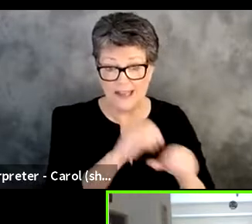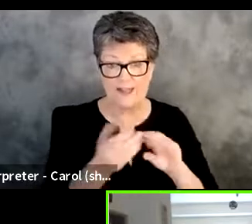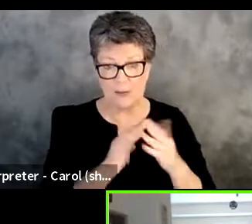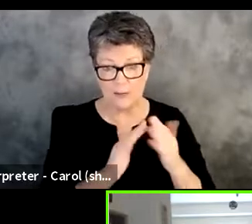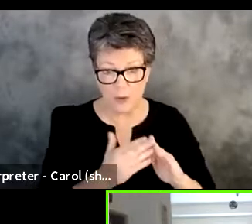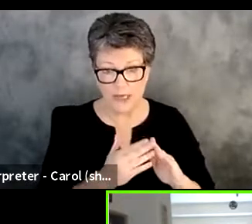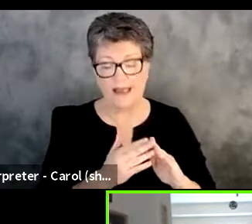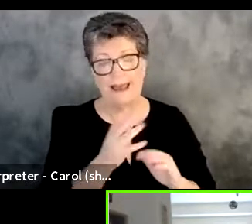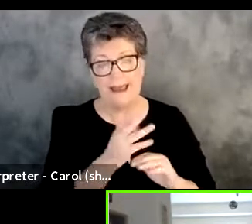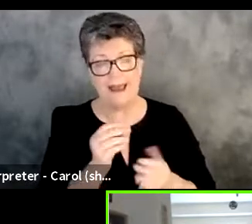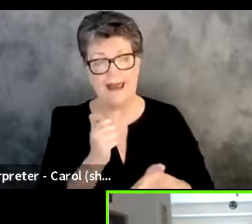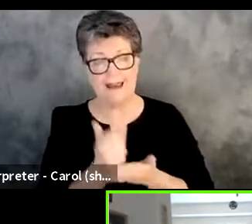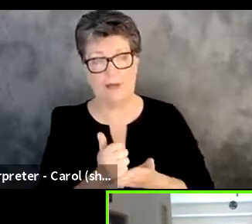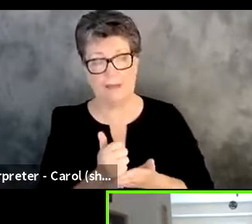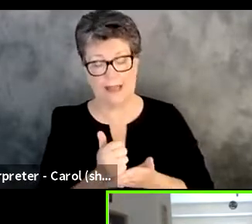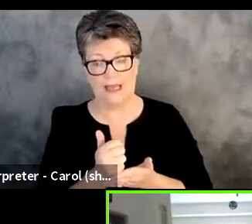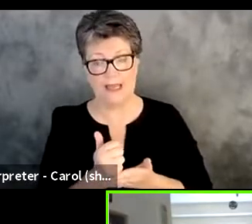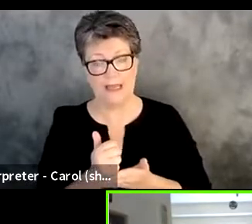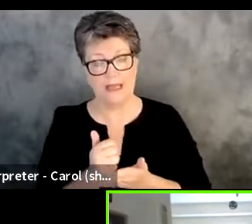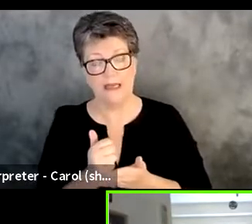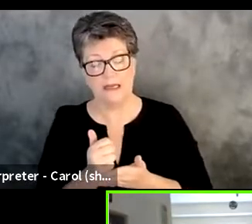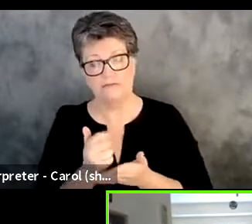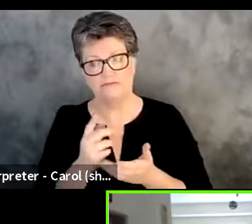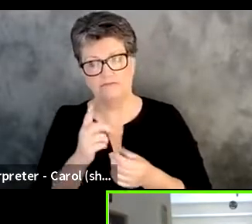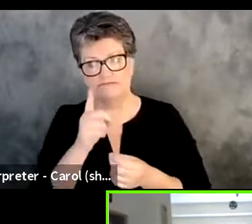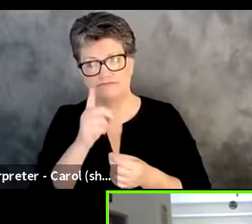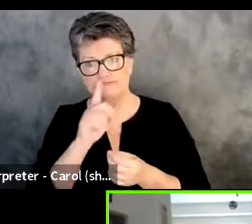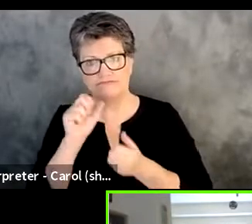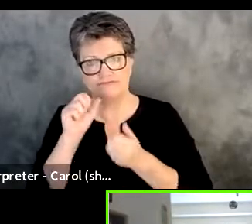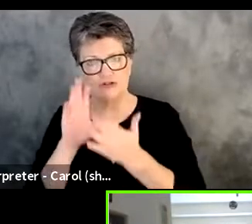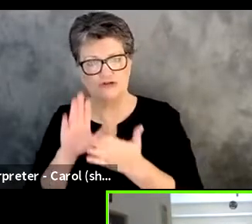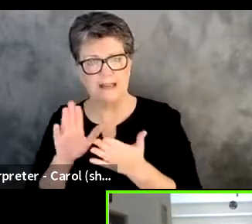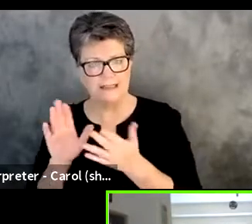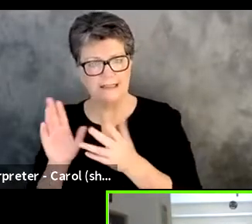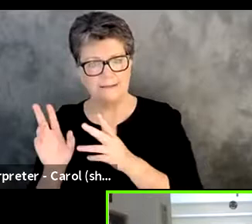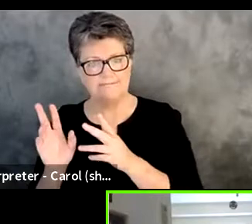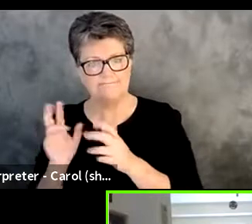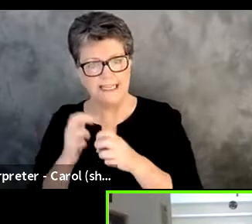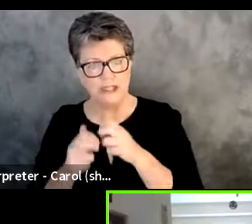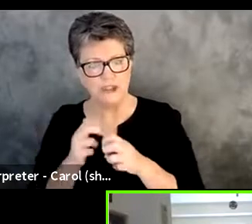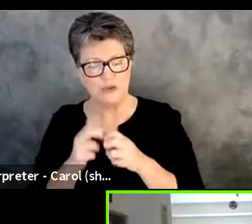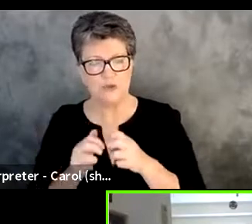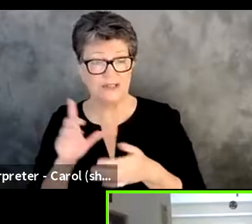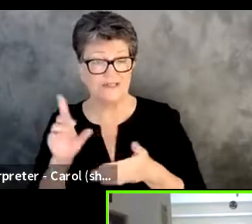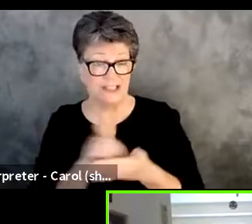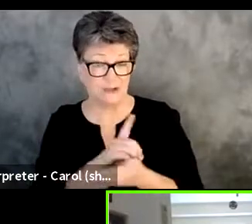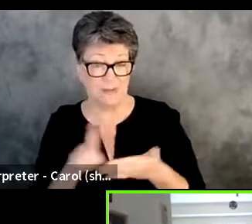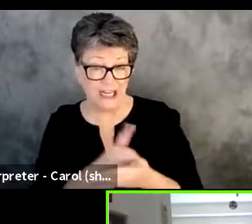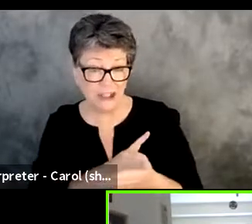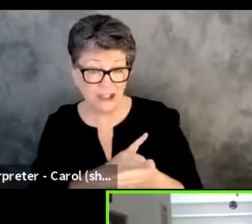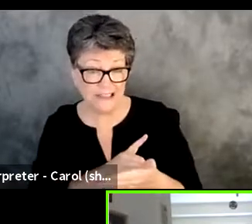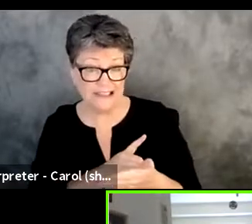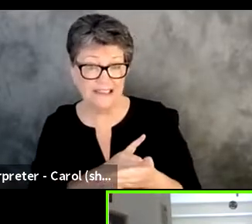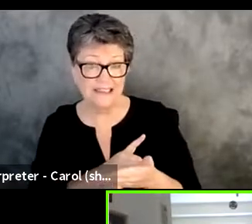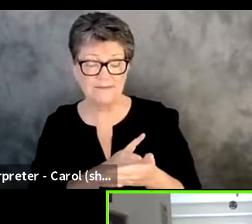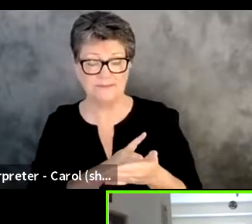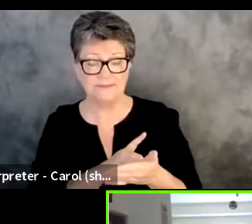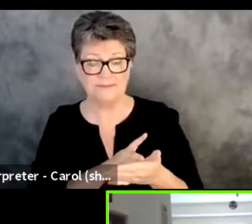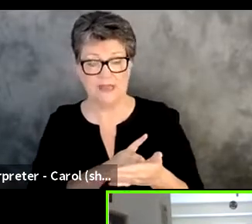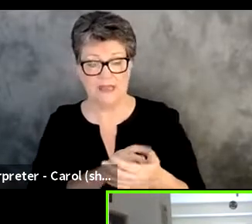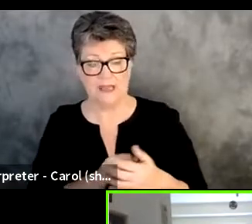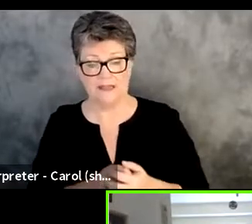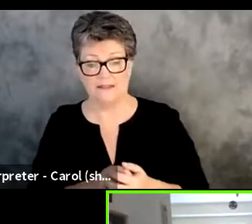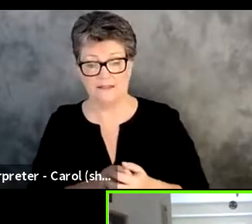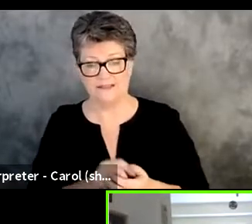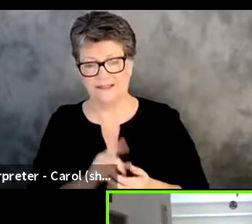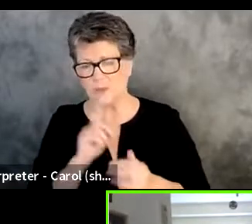communities, and helping to really address issues of discrimination, and really being